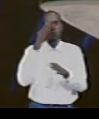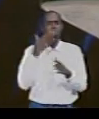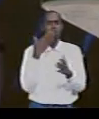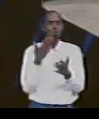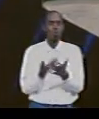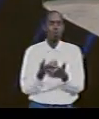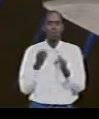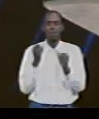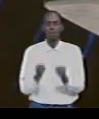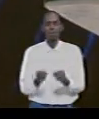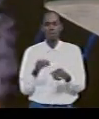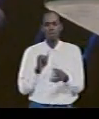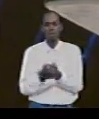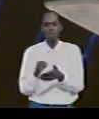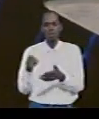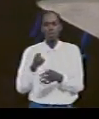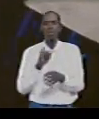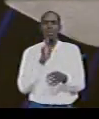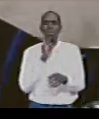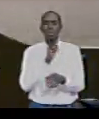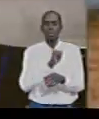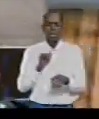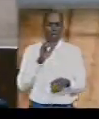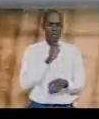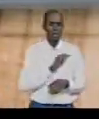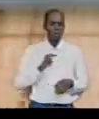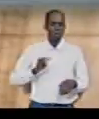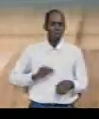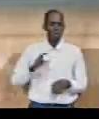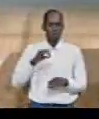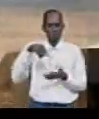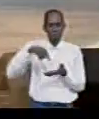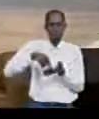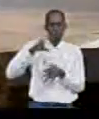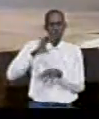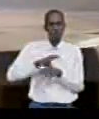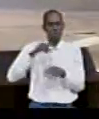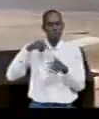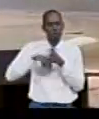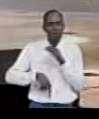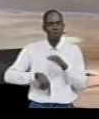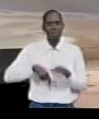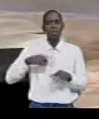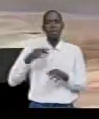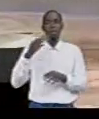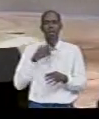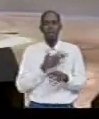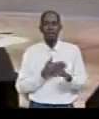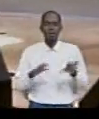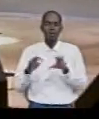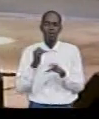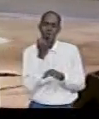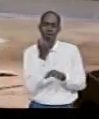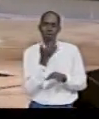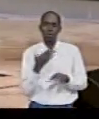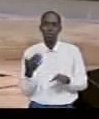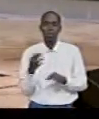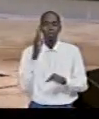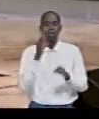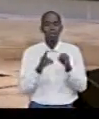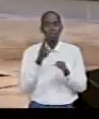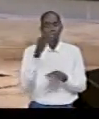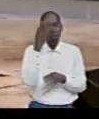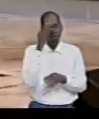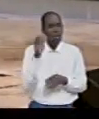he's a deeper life member. If you know anyone standing on the pulpit and preaching to you in our